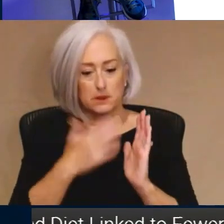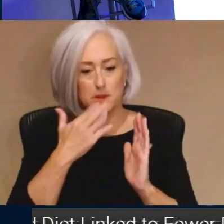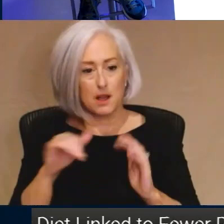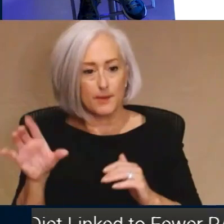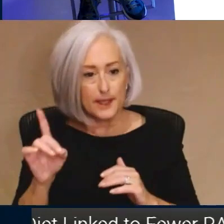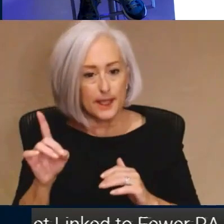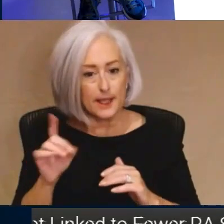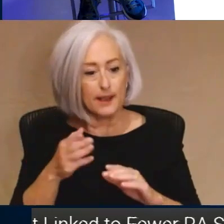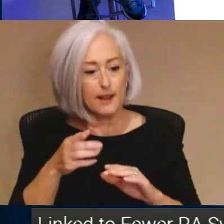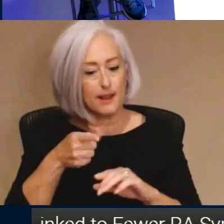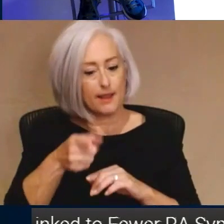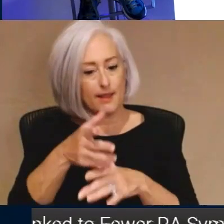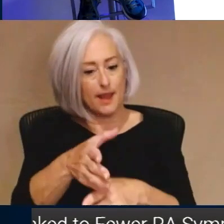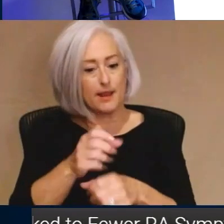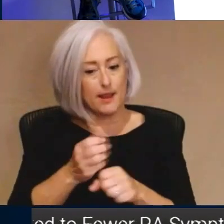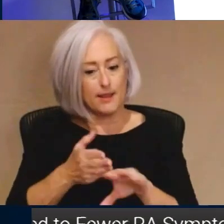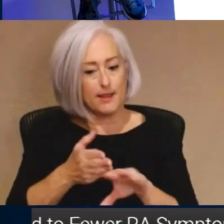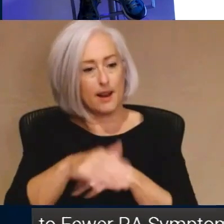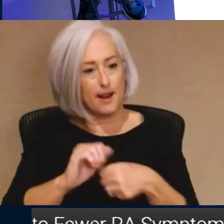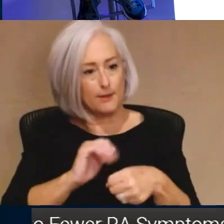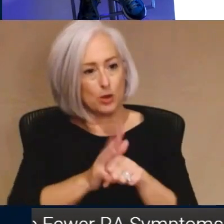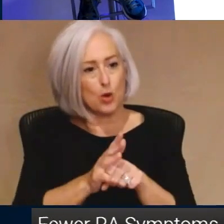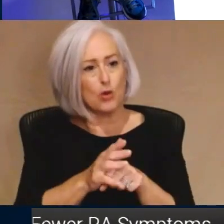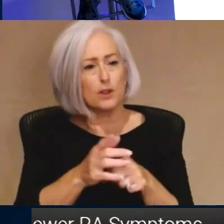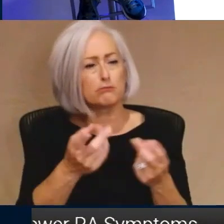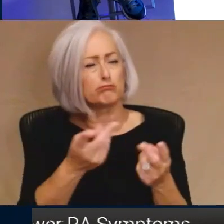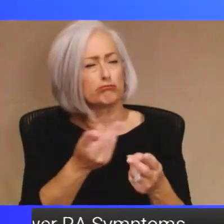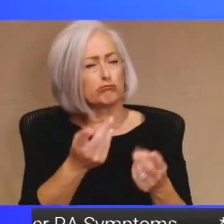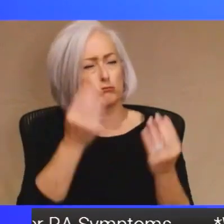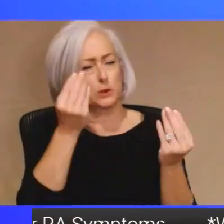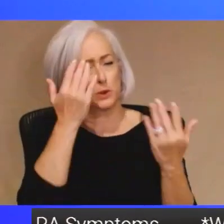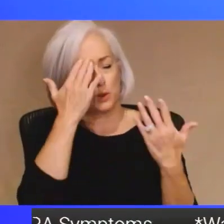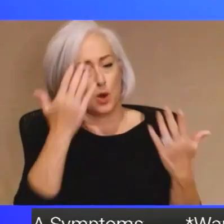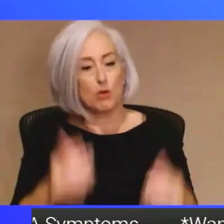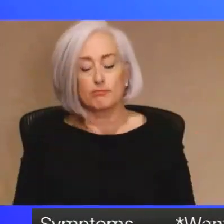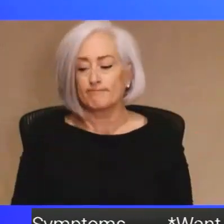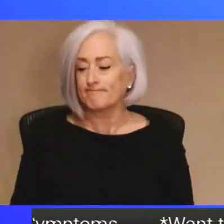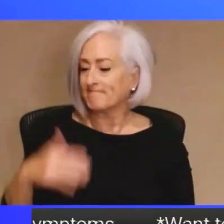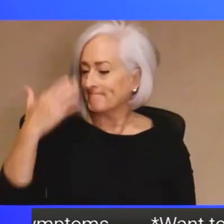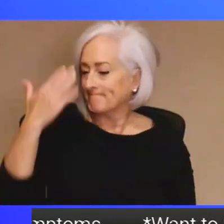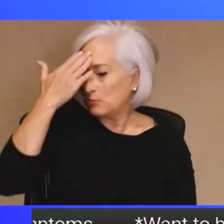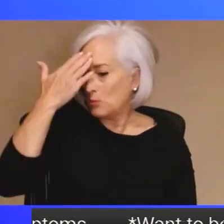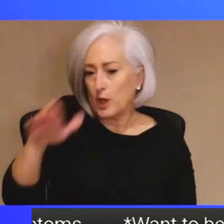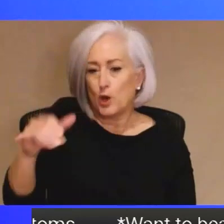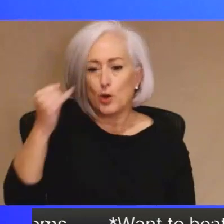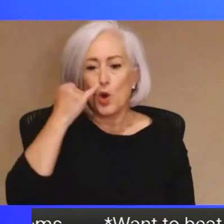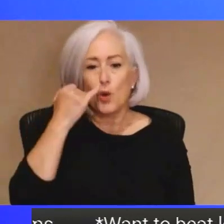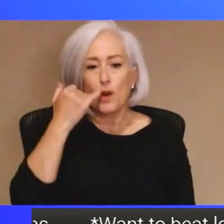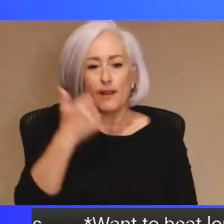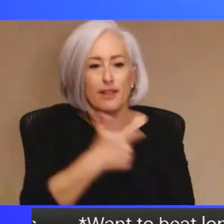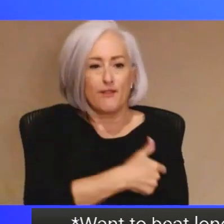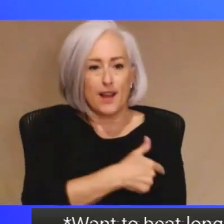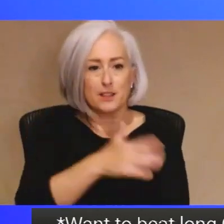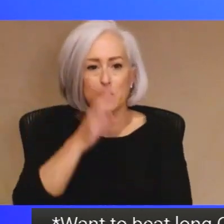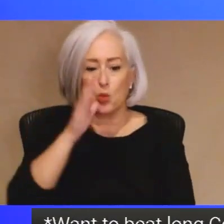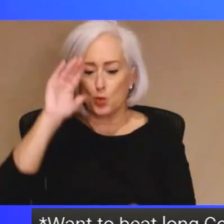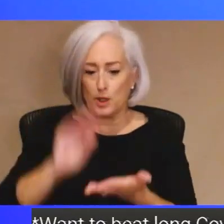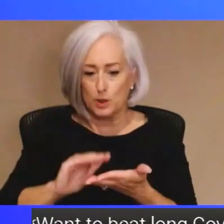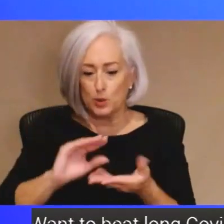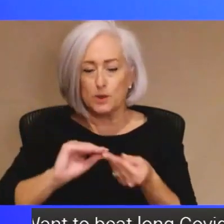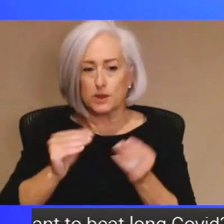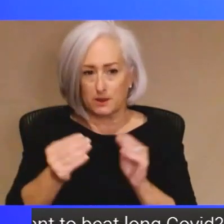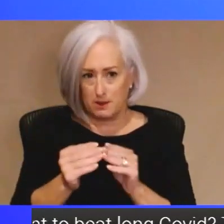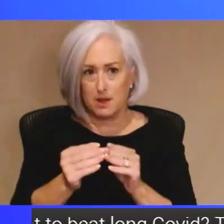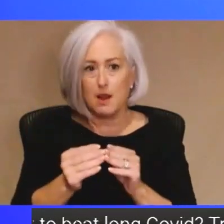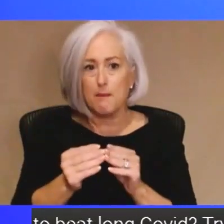both docs weigh in on what you know? Dr. Robbins? I don't think we know if the vaccination will reduce. The numbers are not